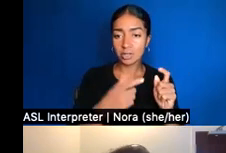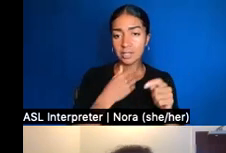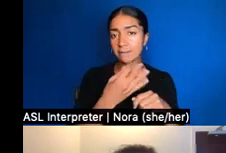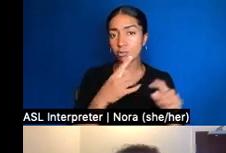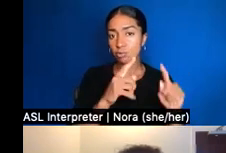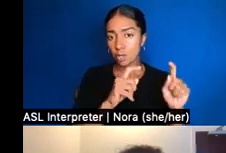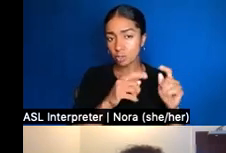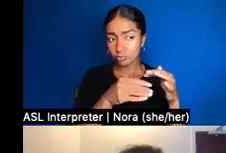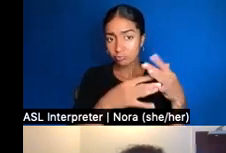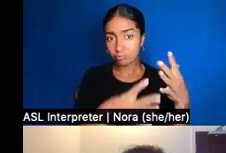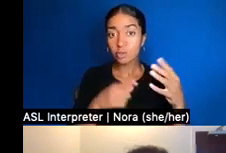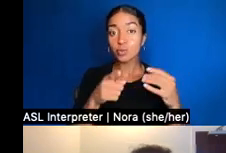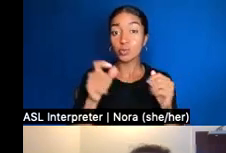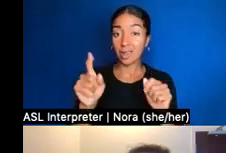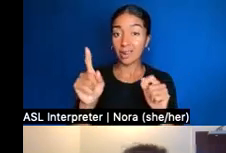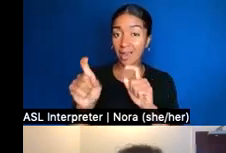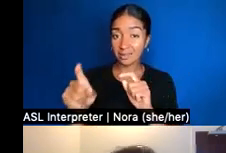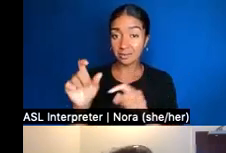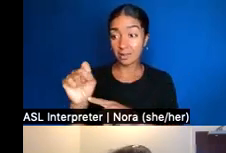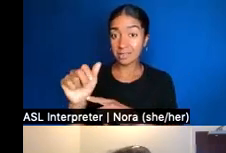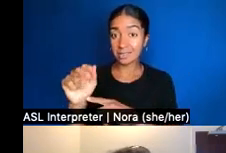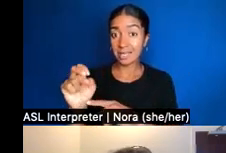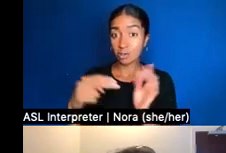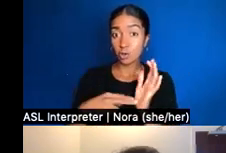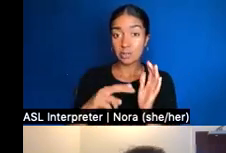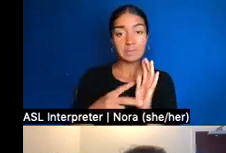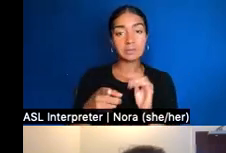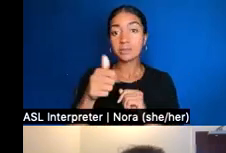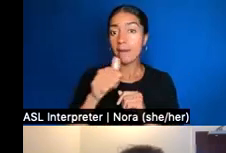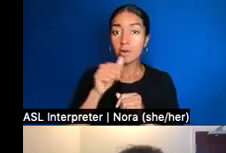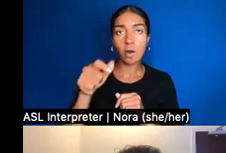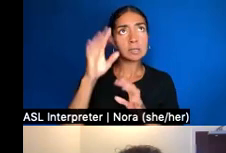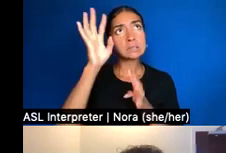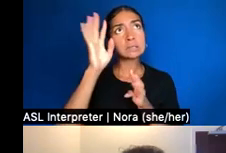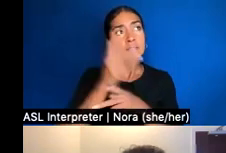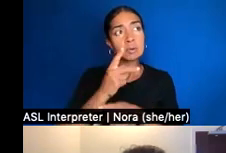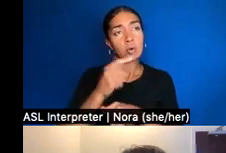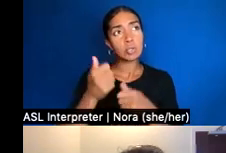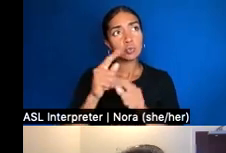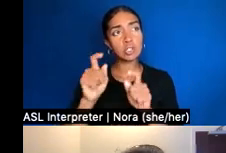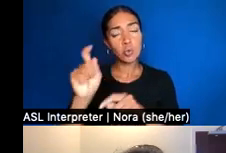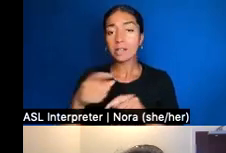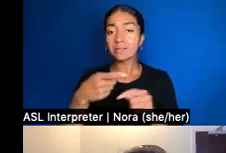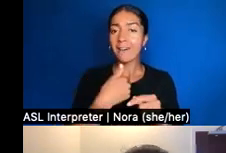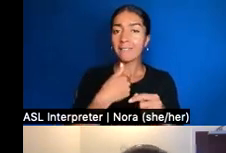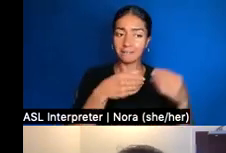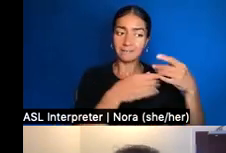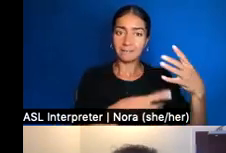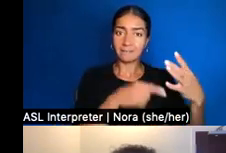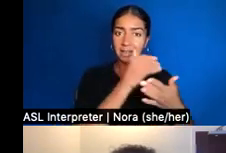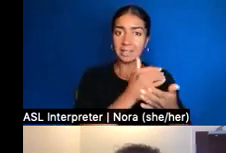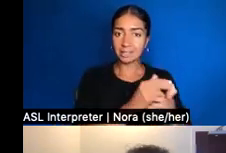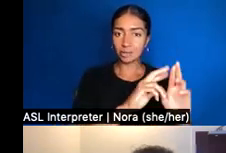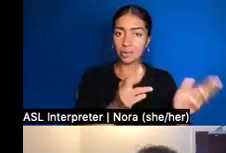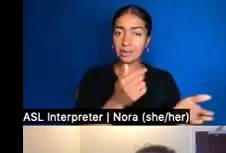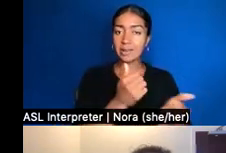there that you can ask. So you don't have to think it all up for yourself. At least that will help you have a little bit of framework about what to ask